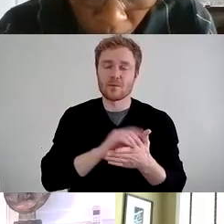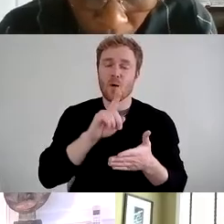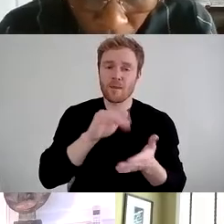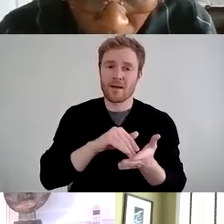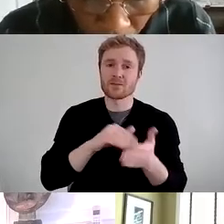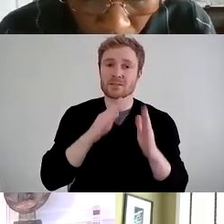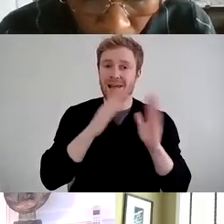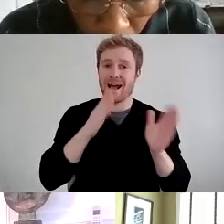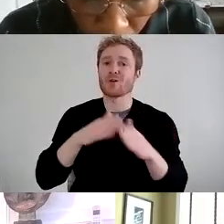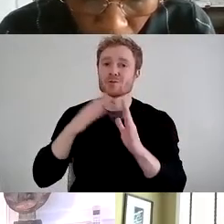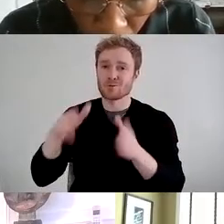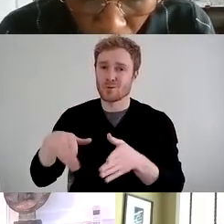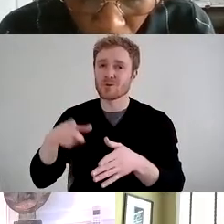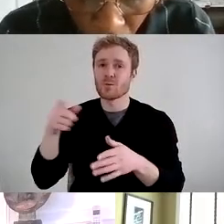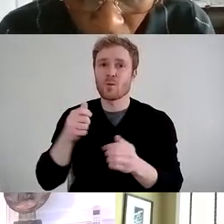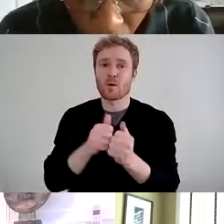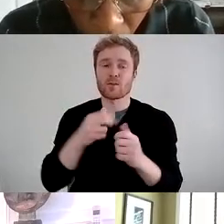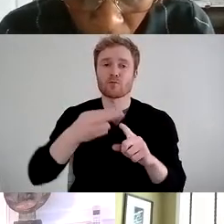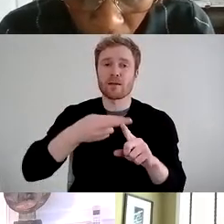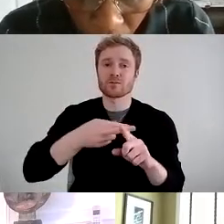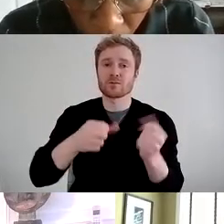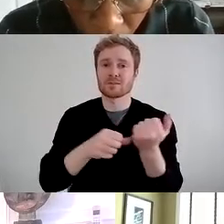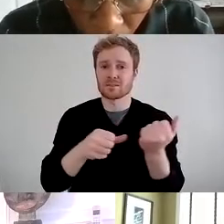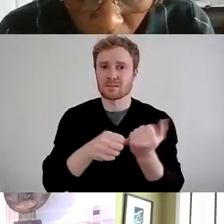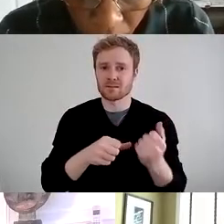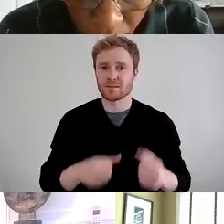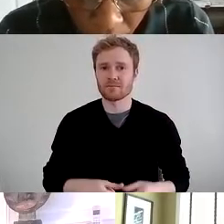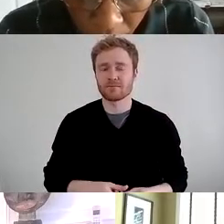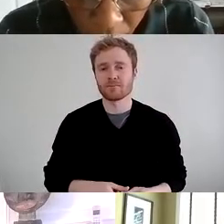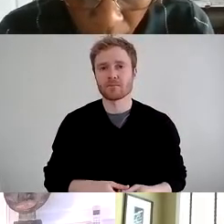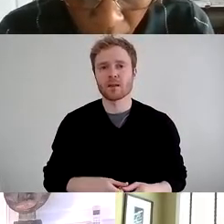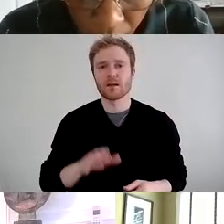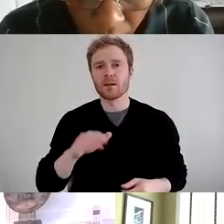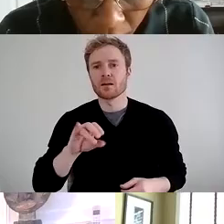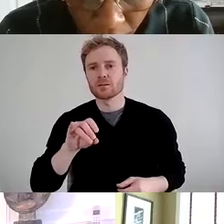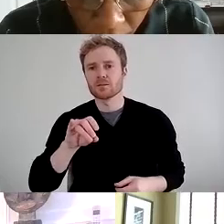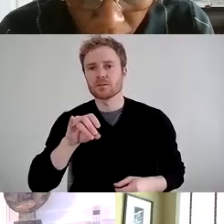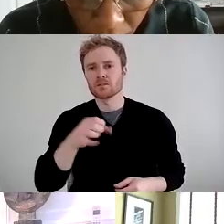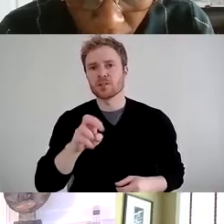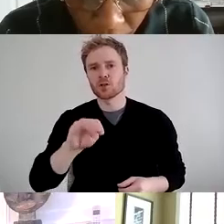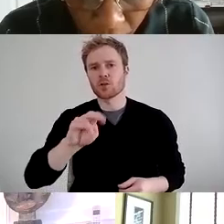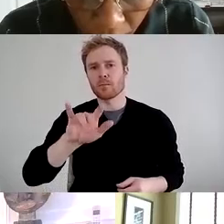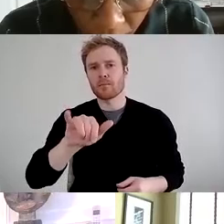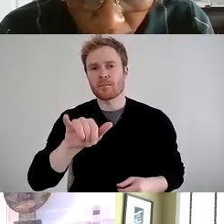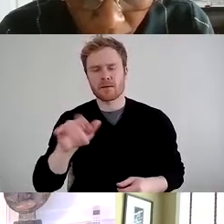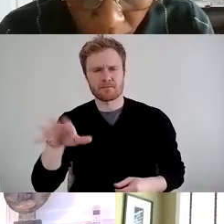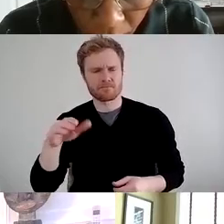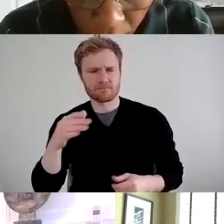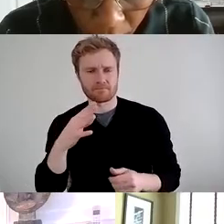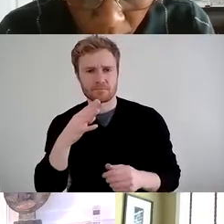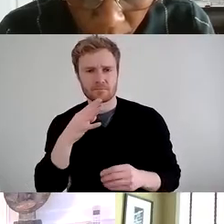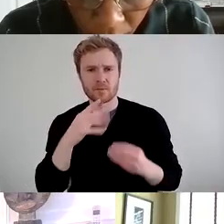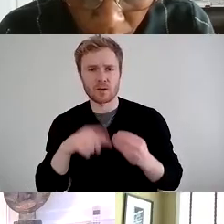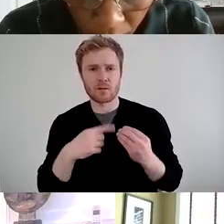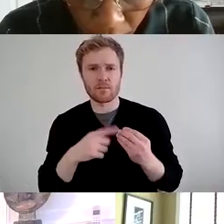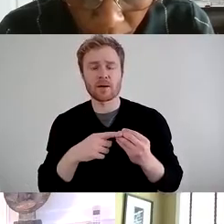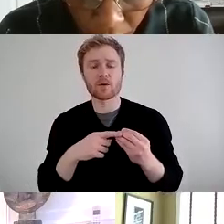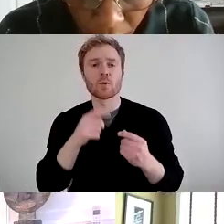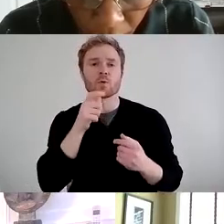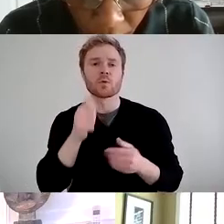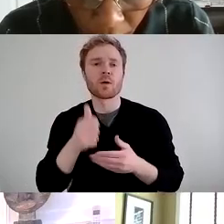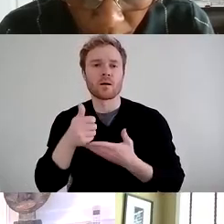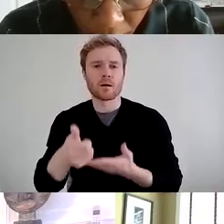we have worked on a pretty substantial rental assistance program. And also through the funding that council gave